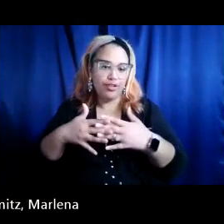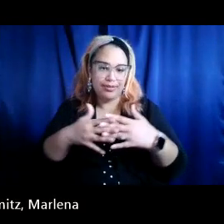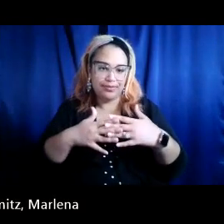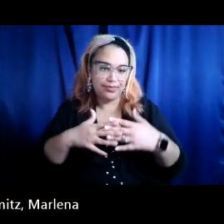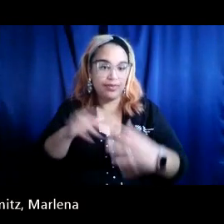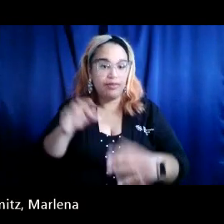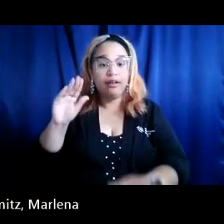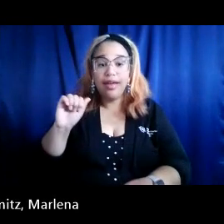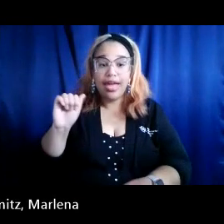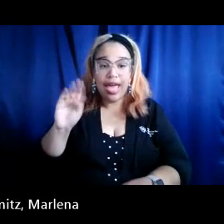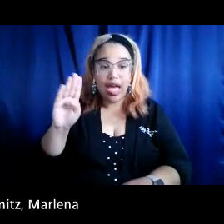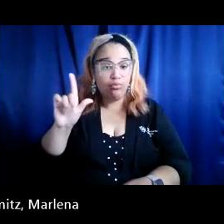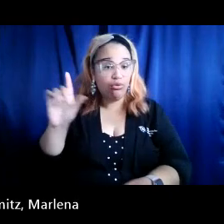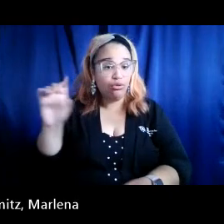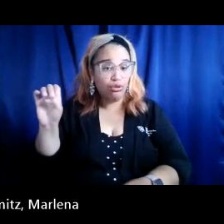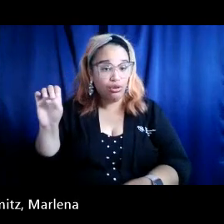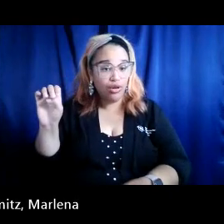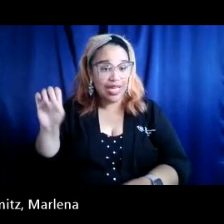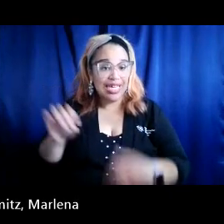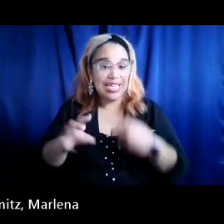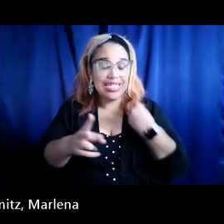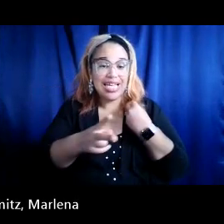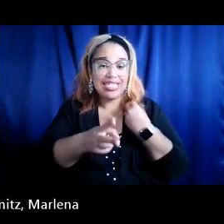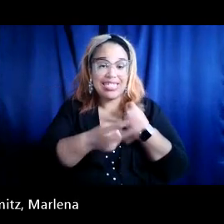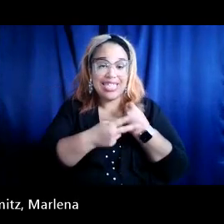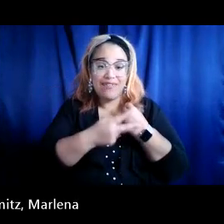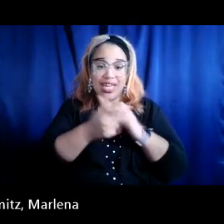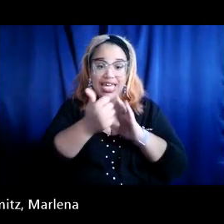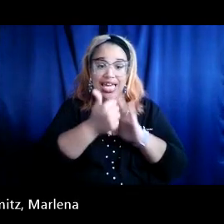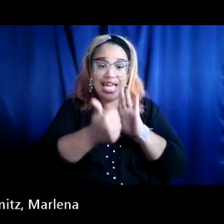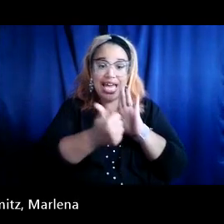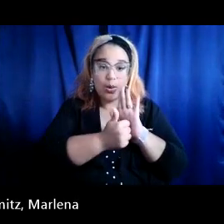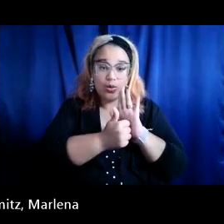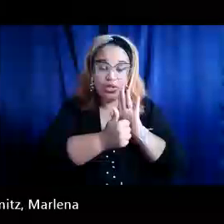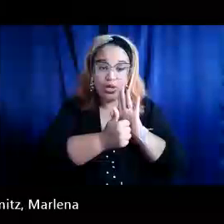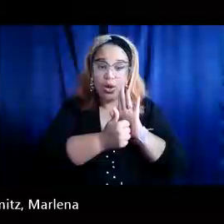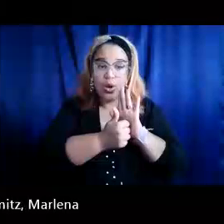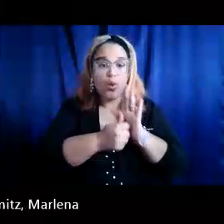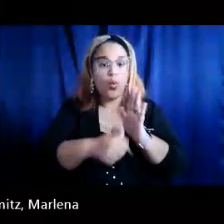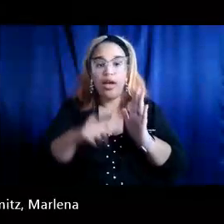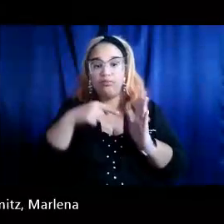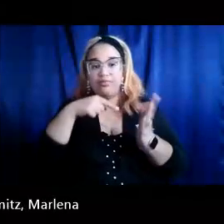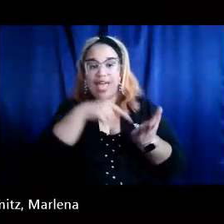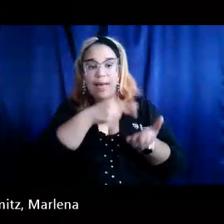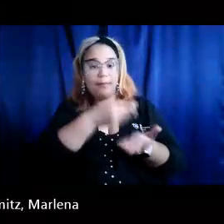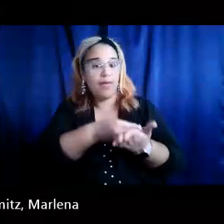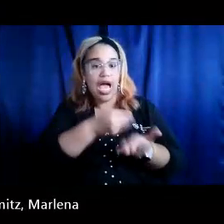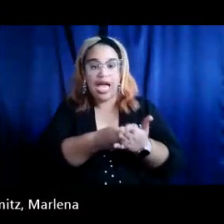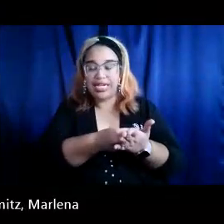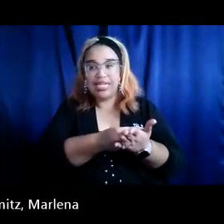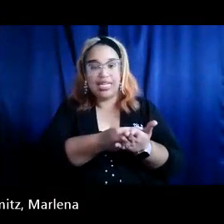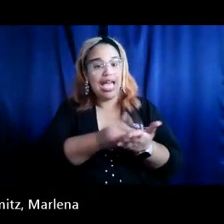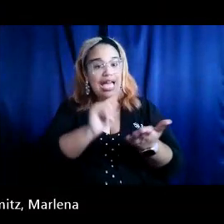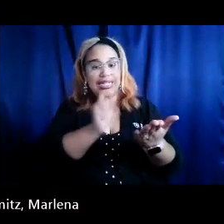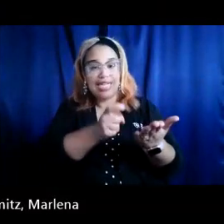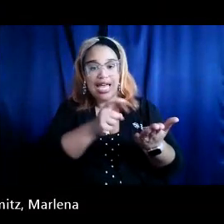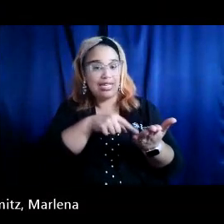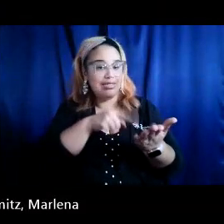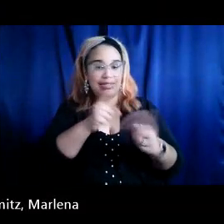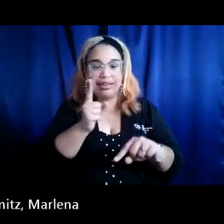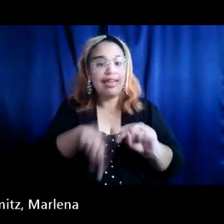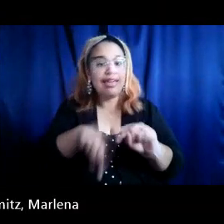with disabilities. So if you have an ABLE account in Ohio or Florida or Texas, they function very similar to